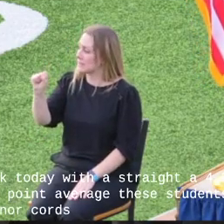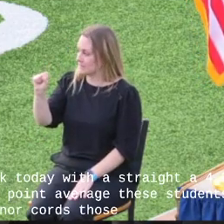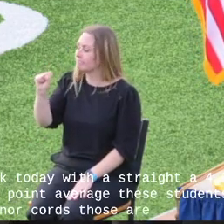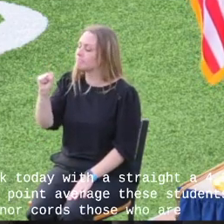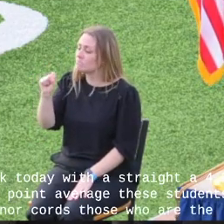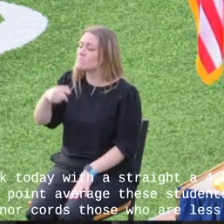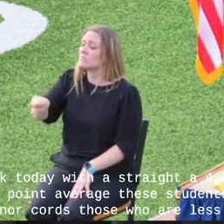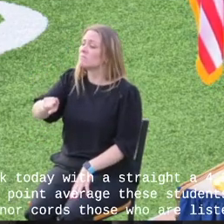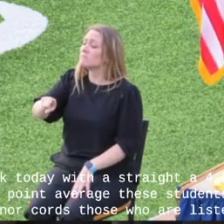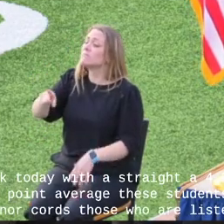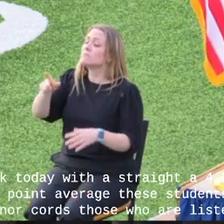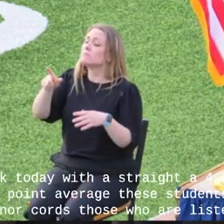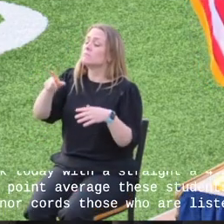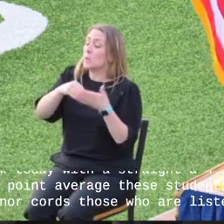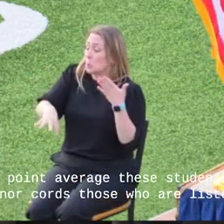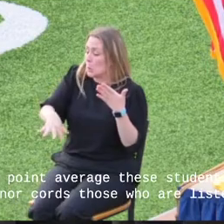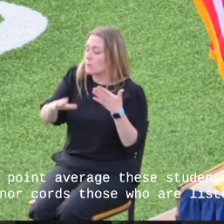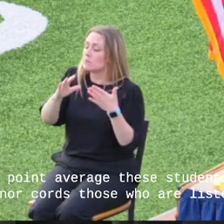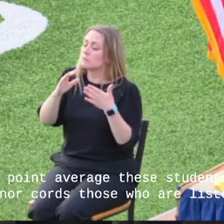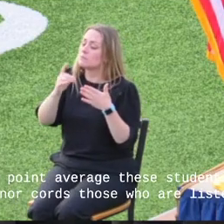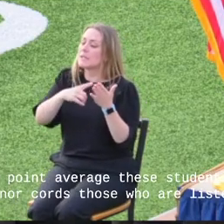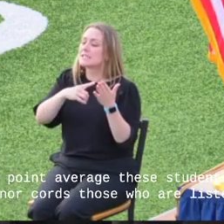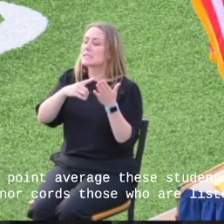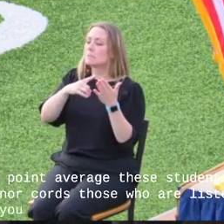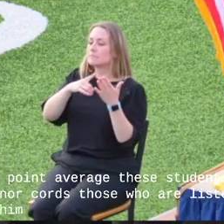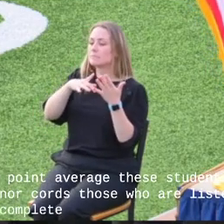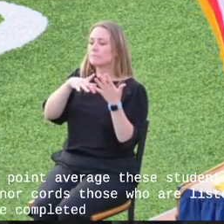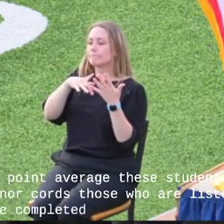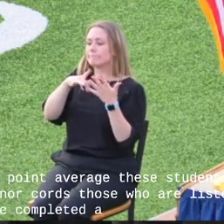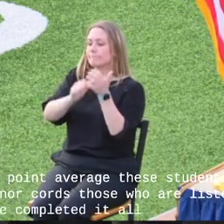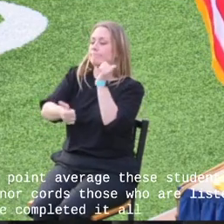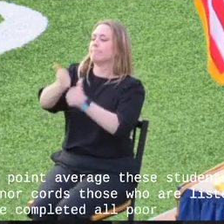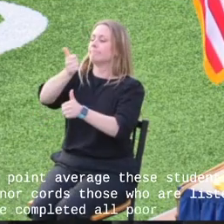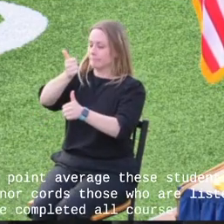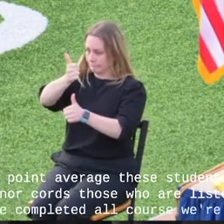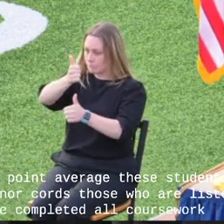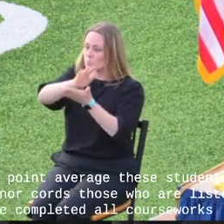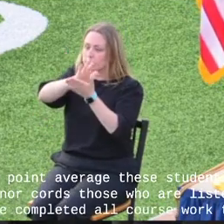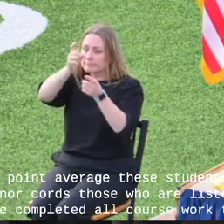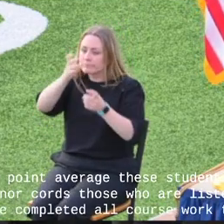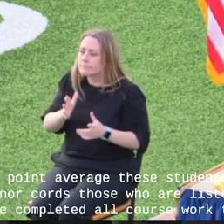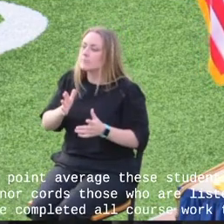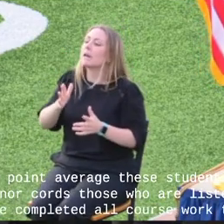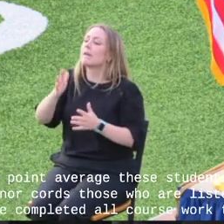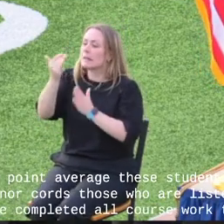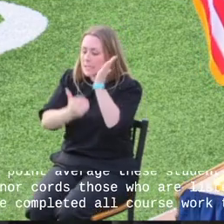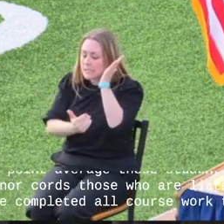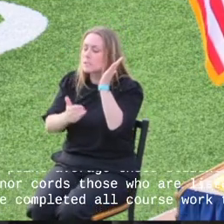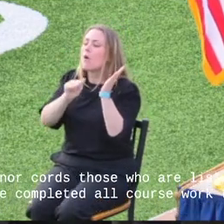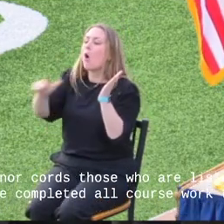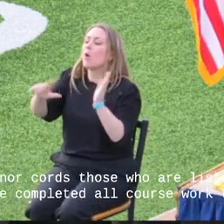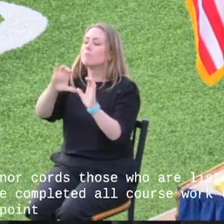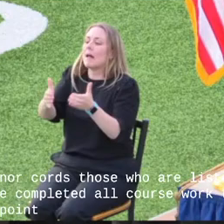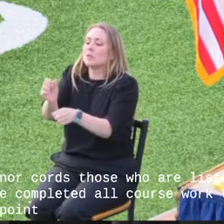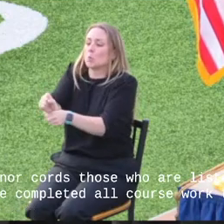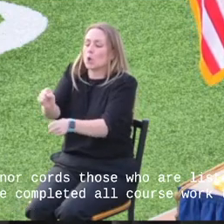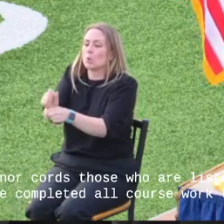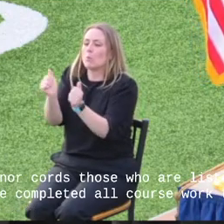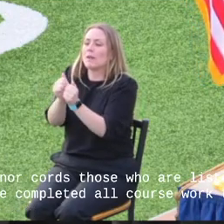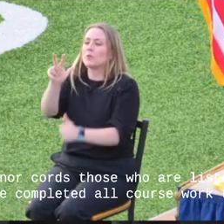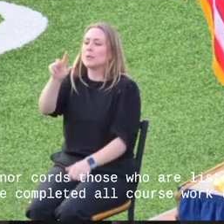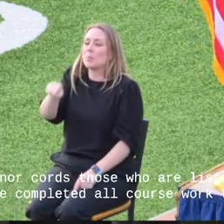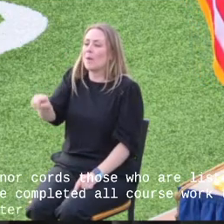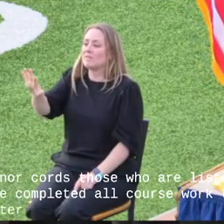Those who are listed as Dean's List have completed all coursework to date with a 3.5